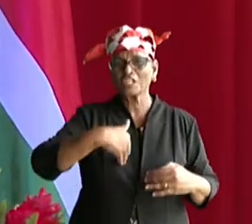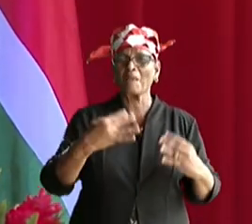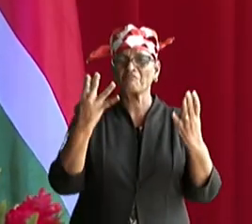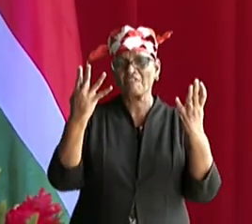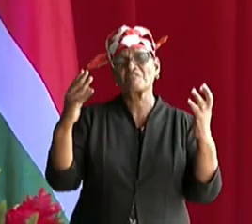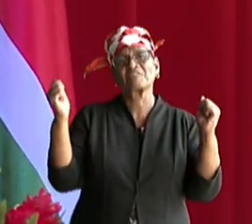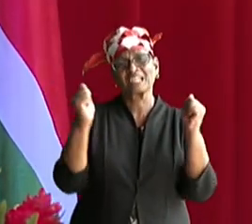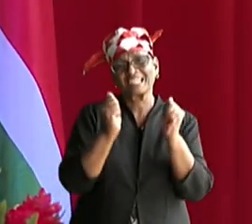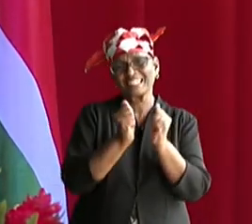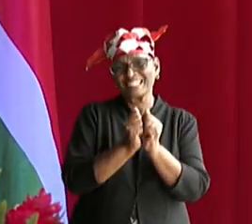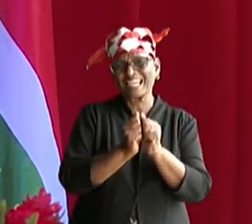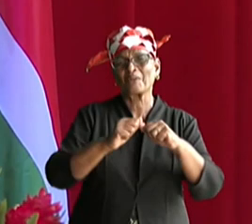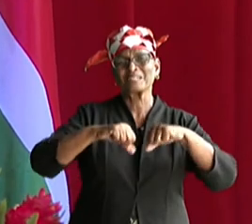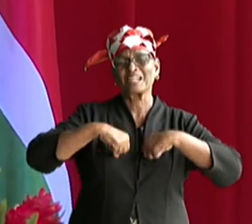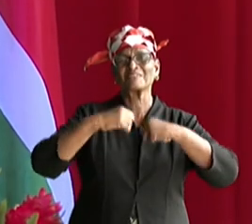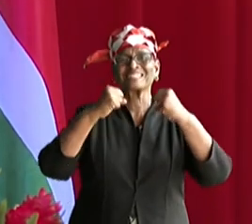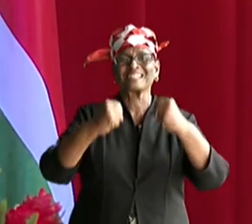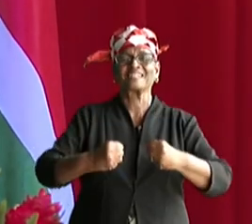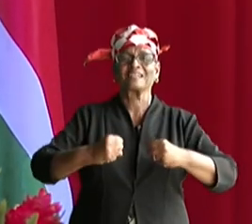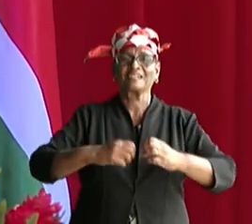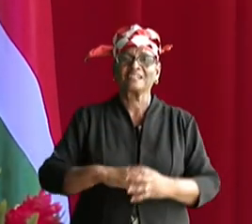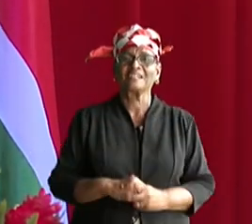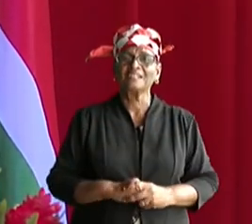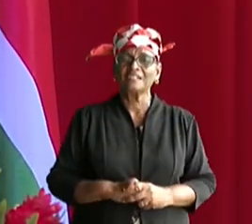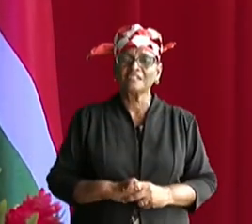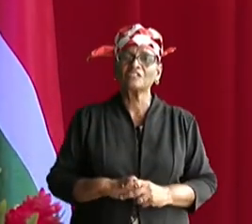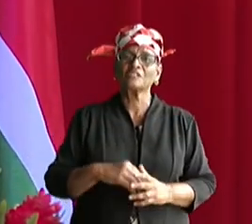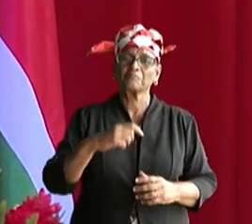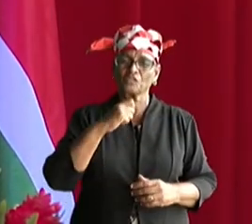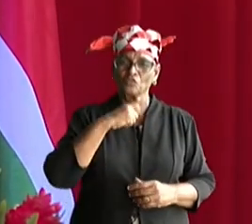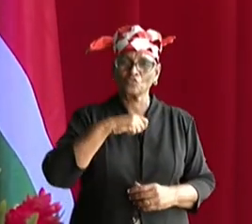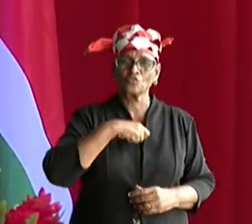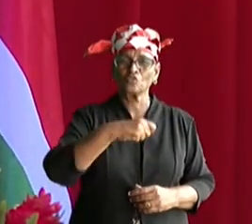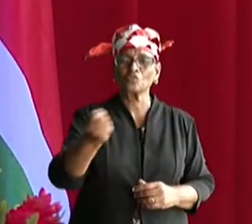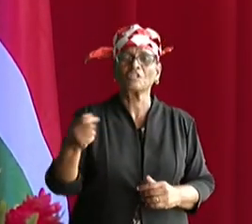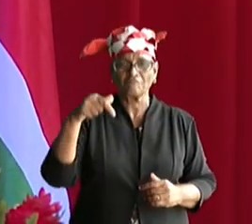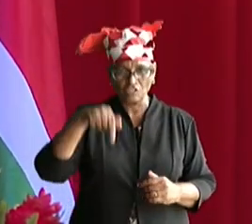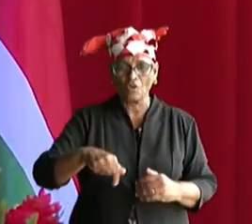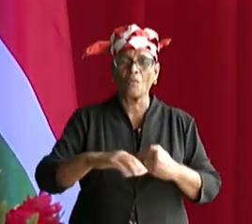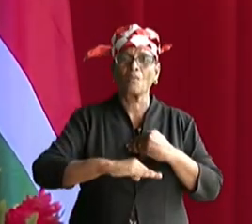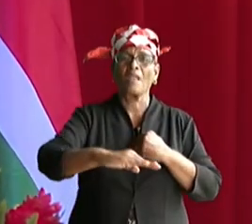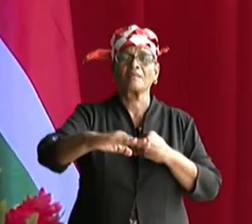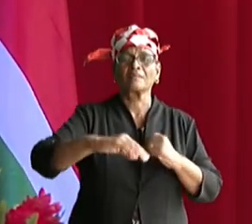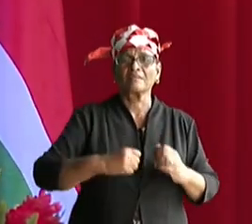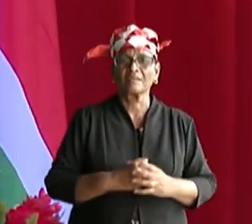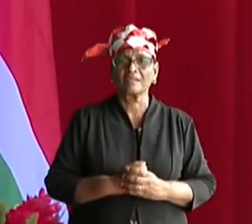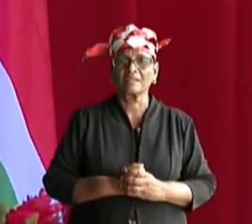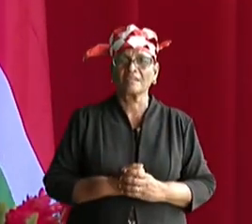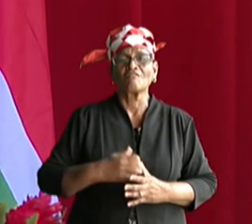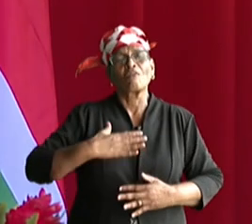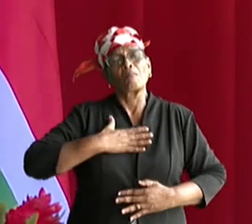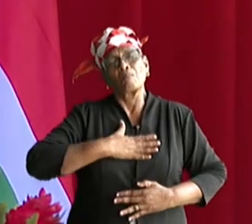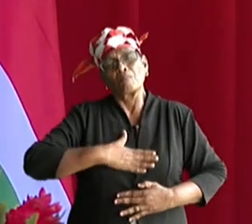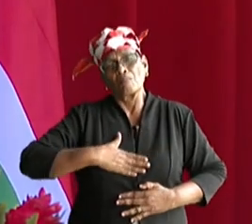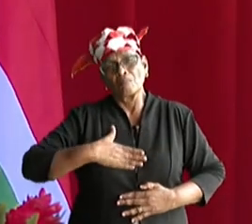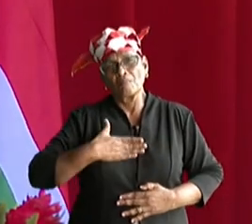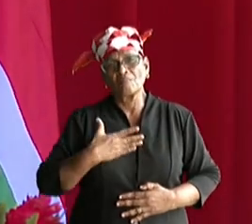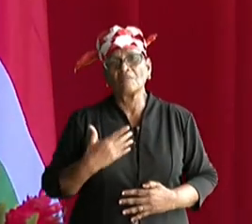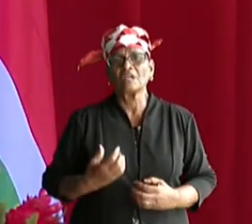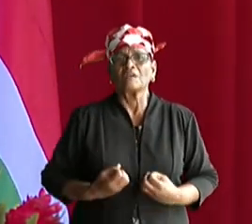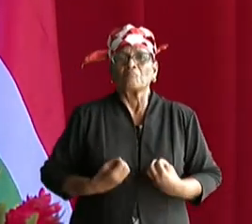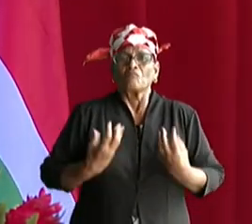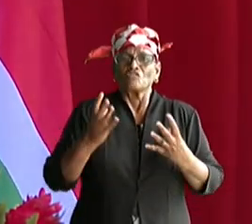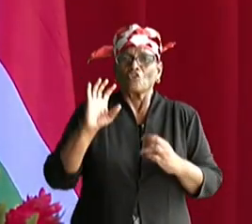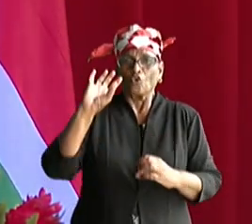anniversary of the independence, allow me to salute the people of your country for fashioning a